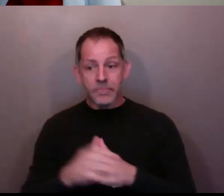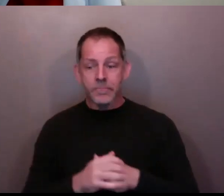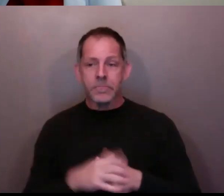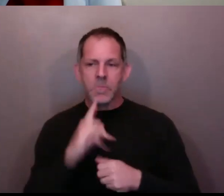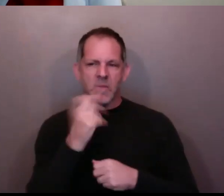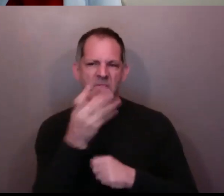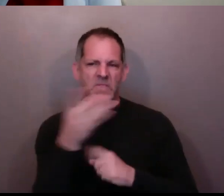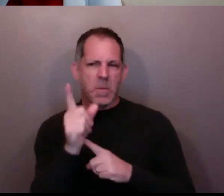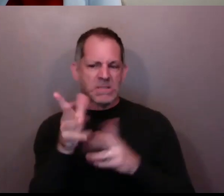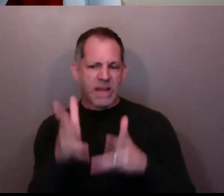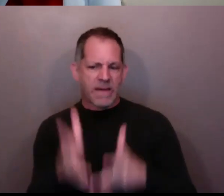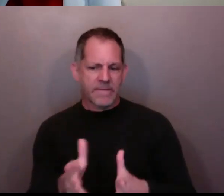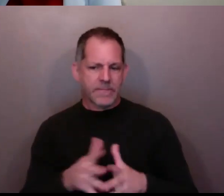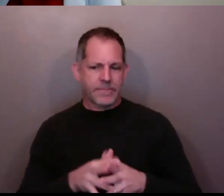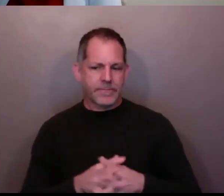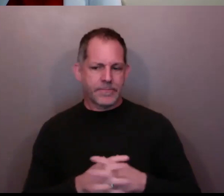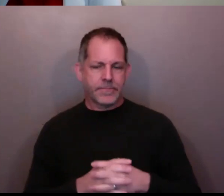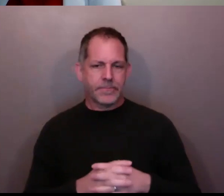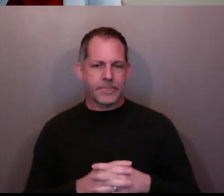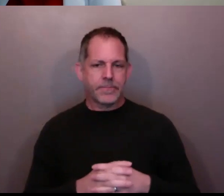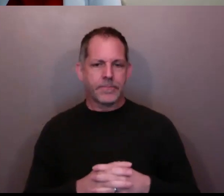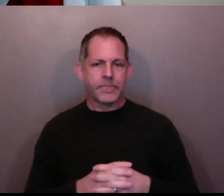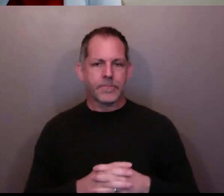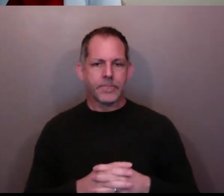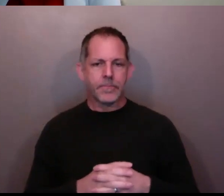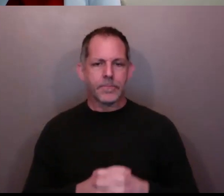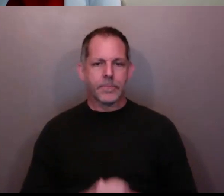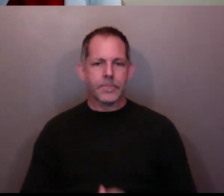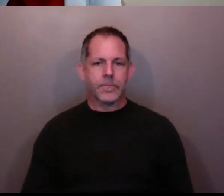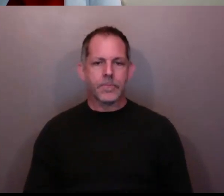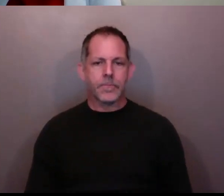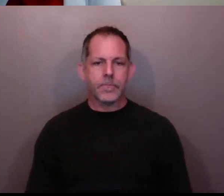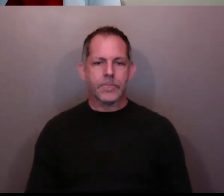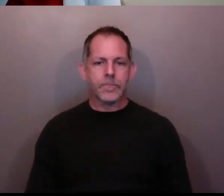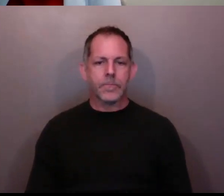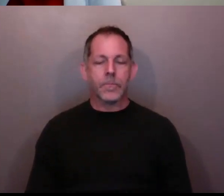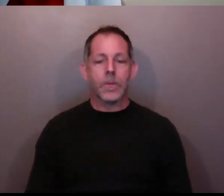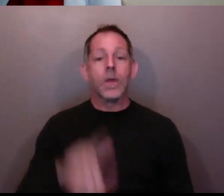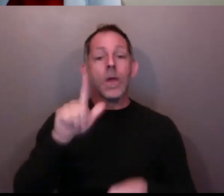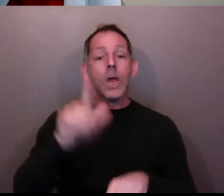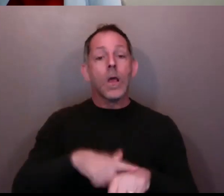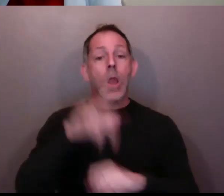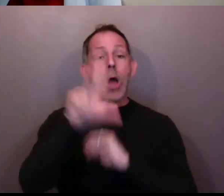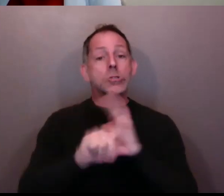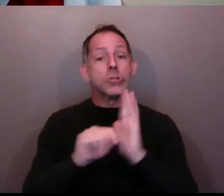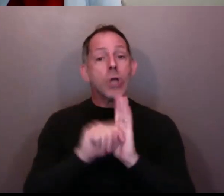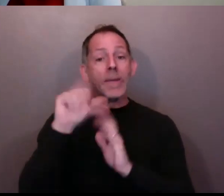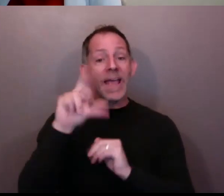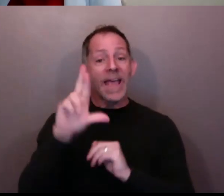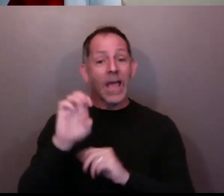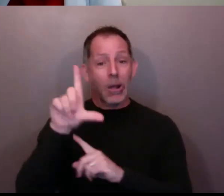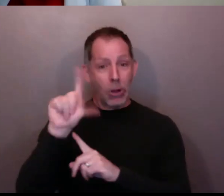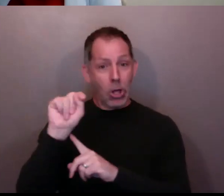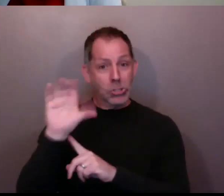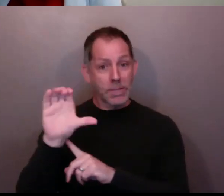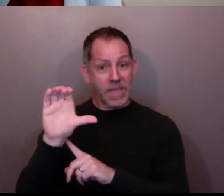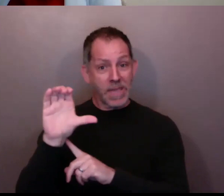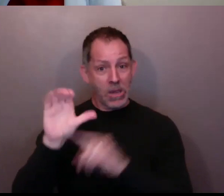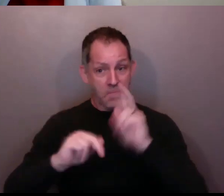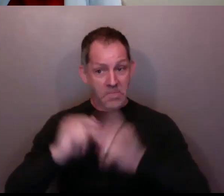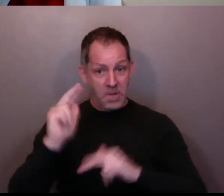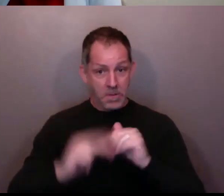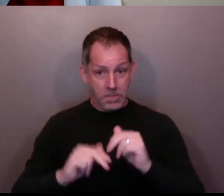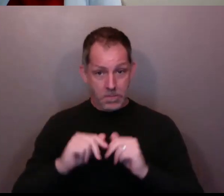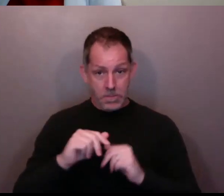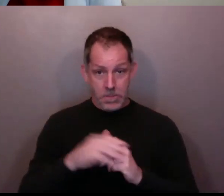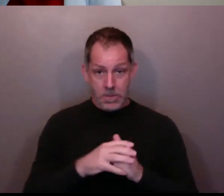Okay, regarding long-term care visitation, the state has said visits could start Wednesday if a facility has not had a new case in